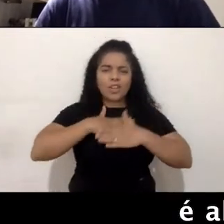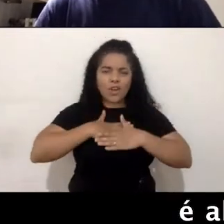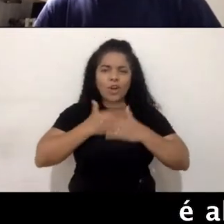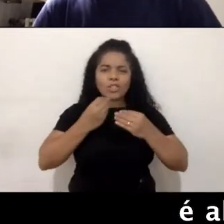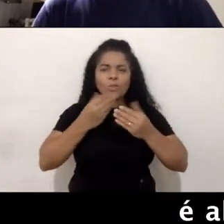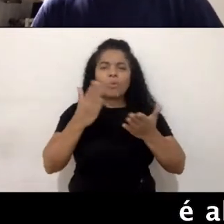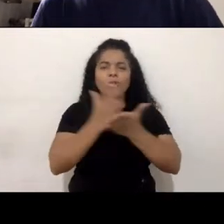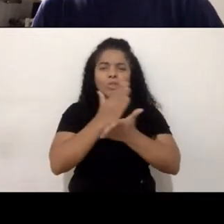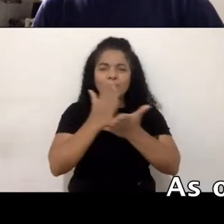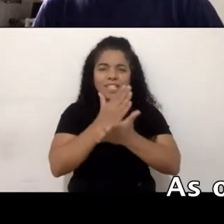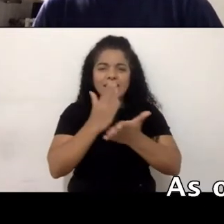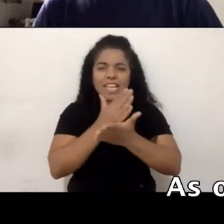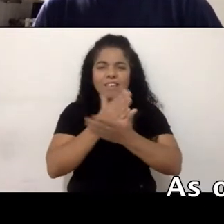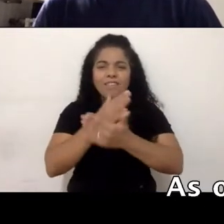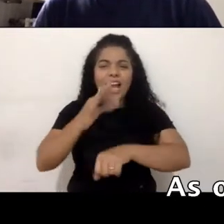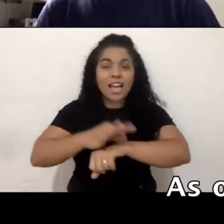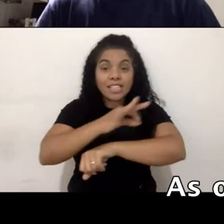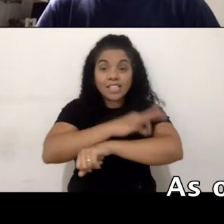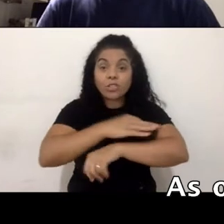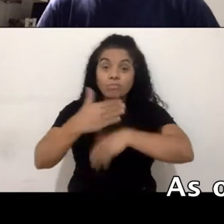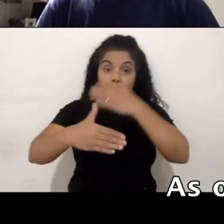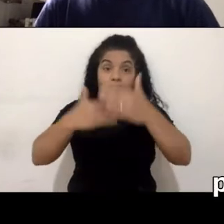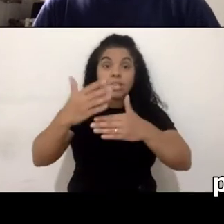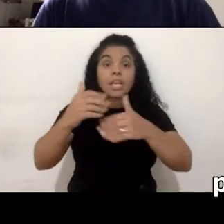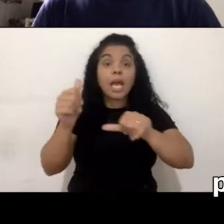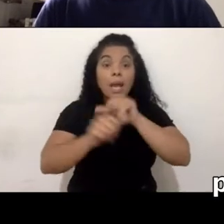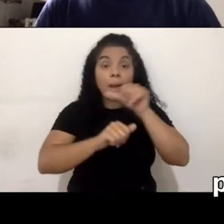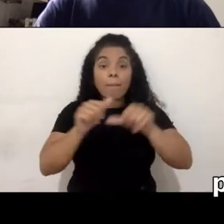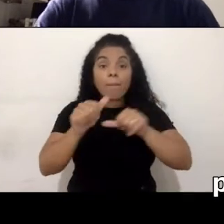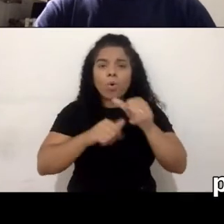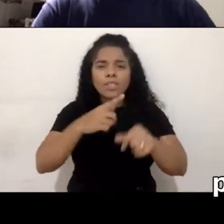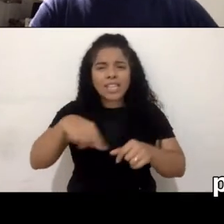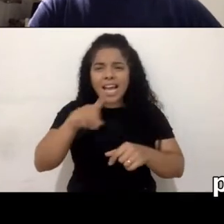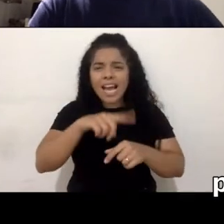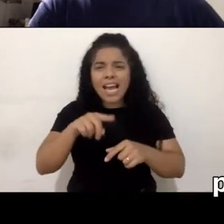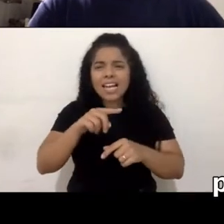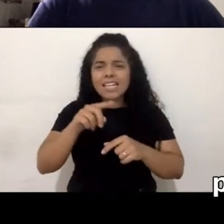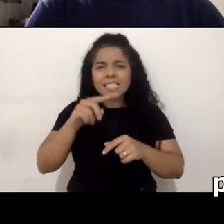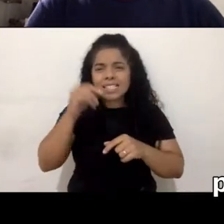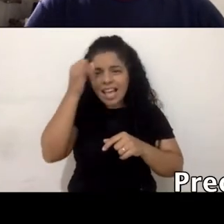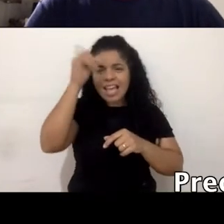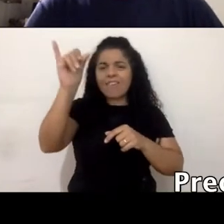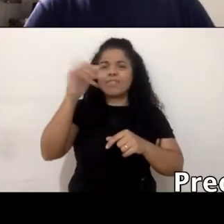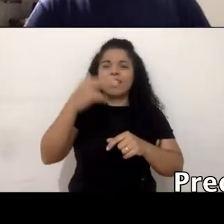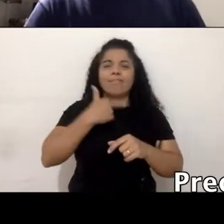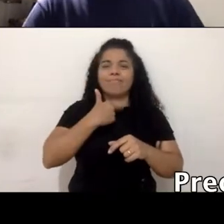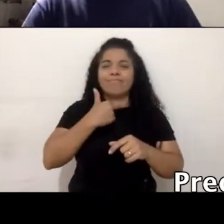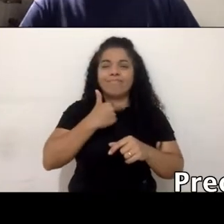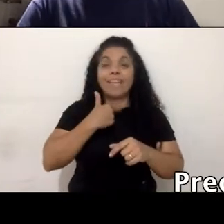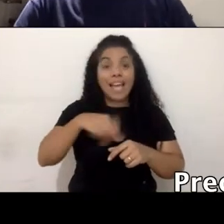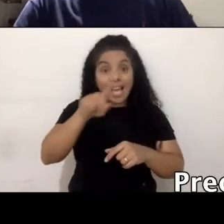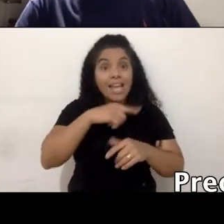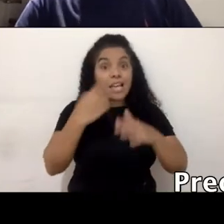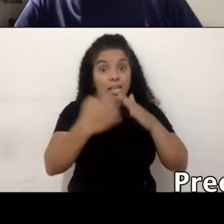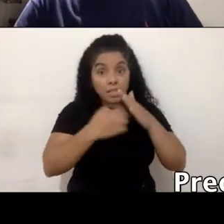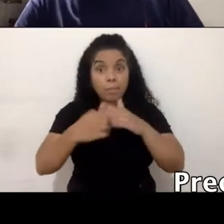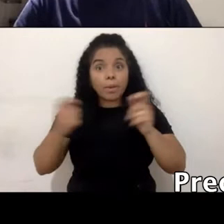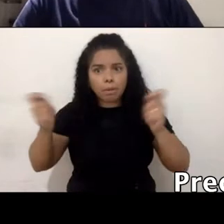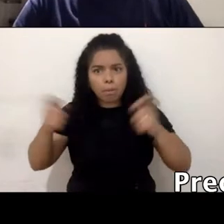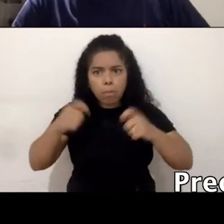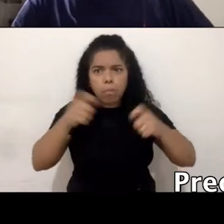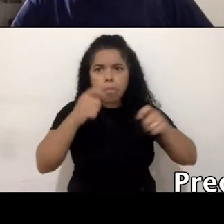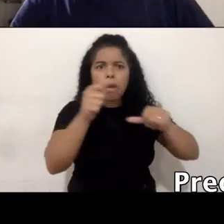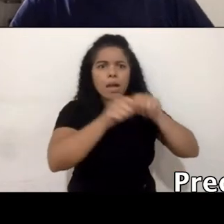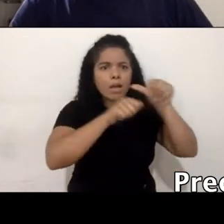can't avoid. Our organizations need to be able to change because we need to get things to market quickly. We need to find